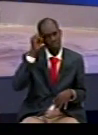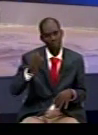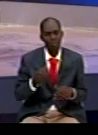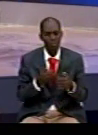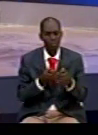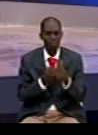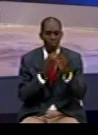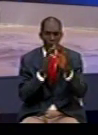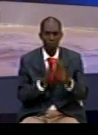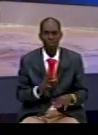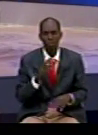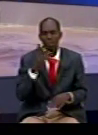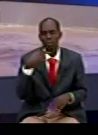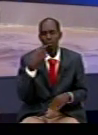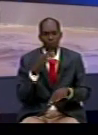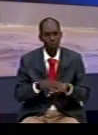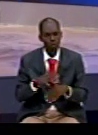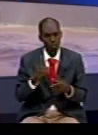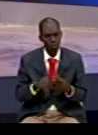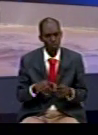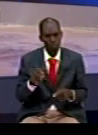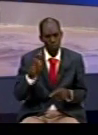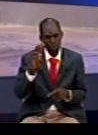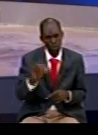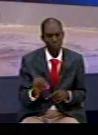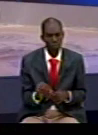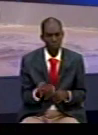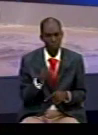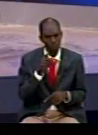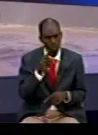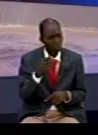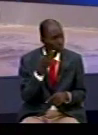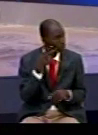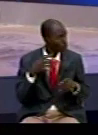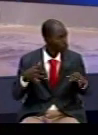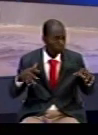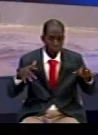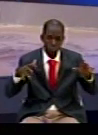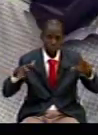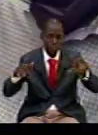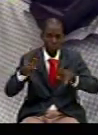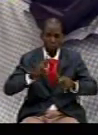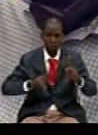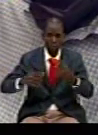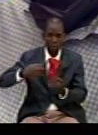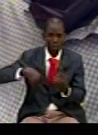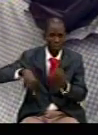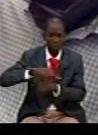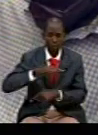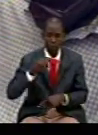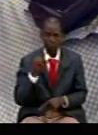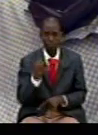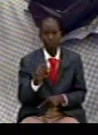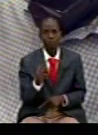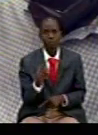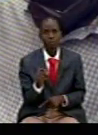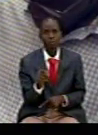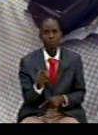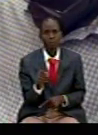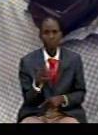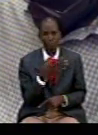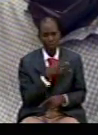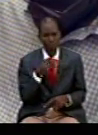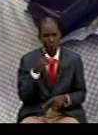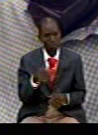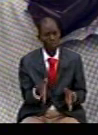disciples said unto him, thou seest the multitude thronging thee, pressing upon you.